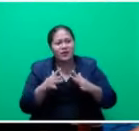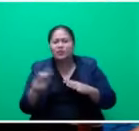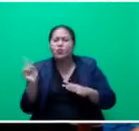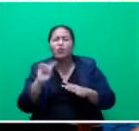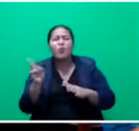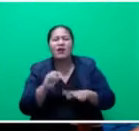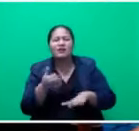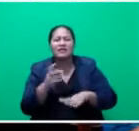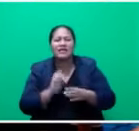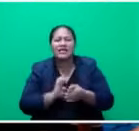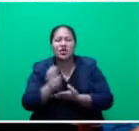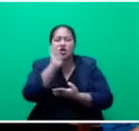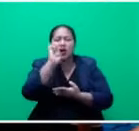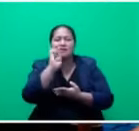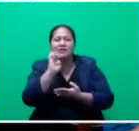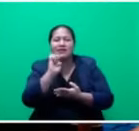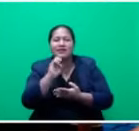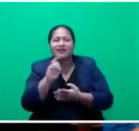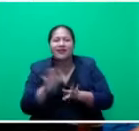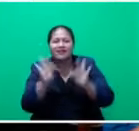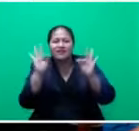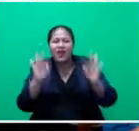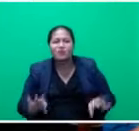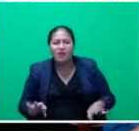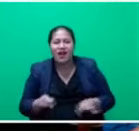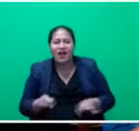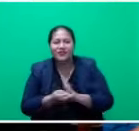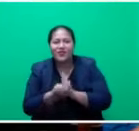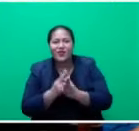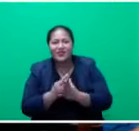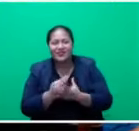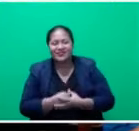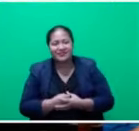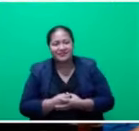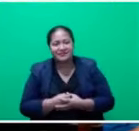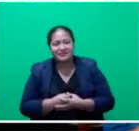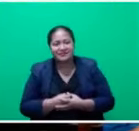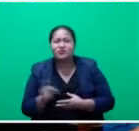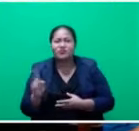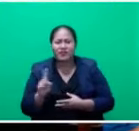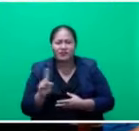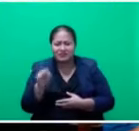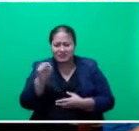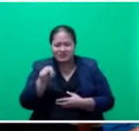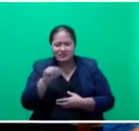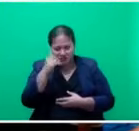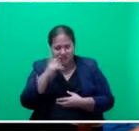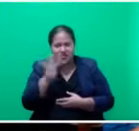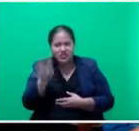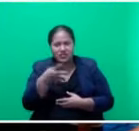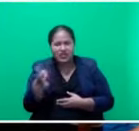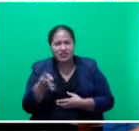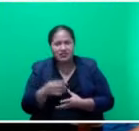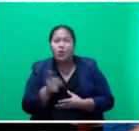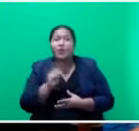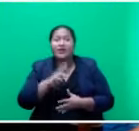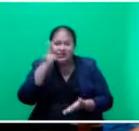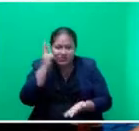framework? And to use the Honourable Attorney General's favourite phrase, what is the reality of the